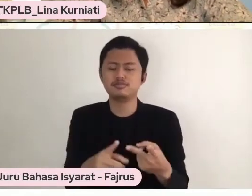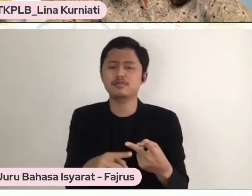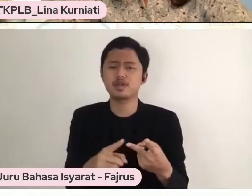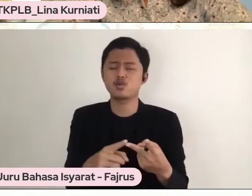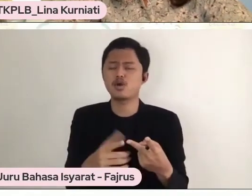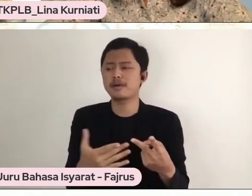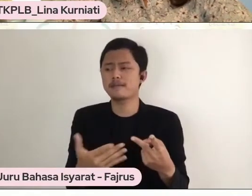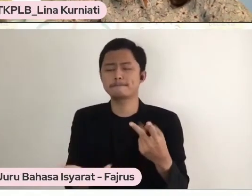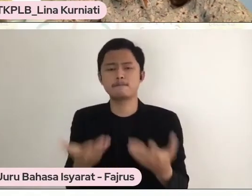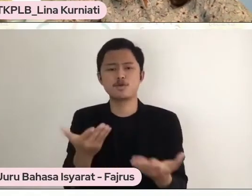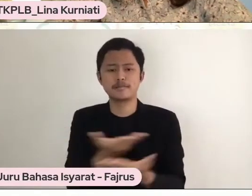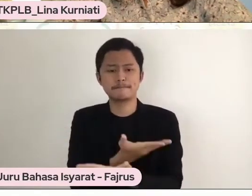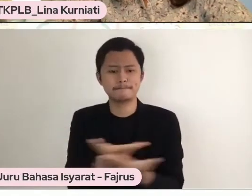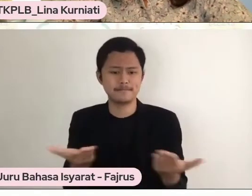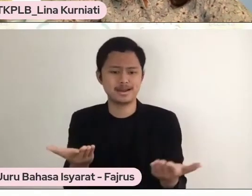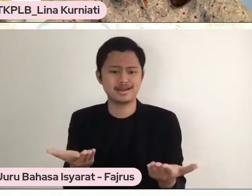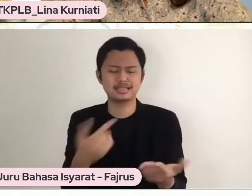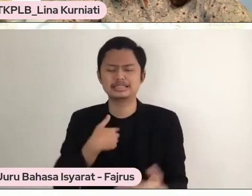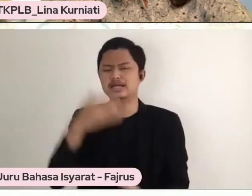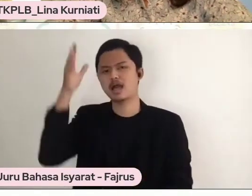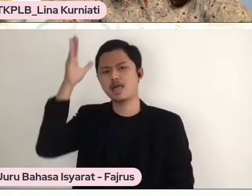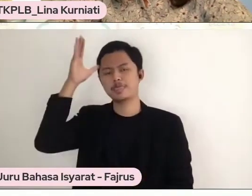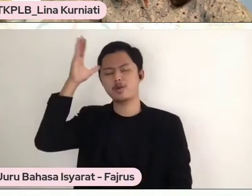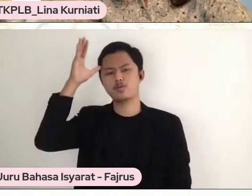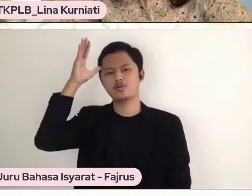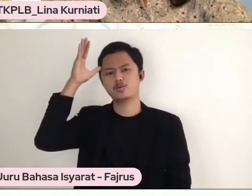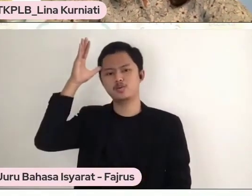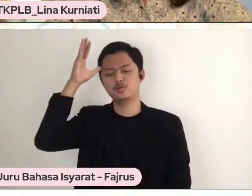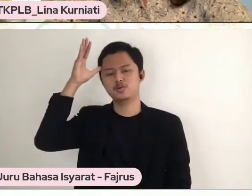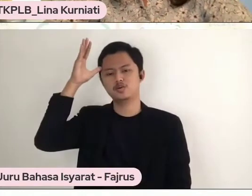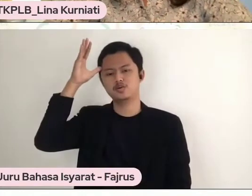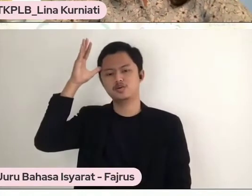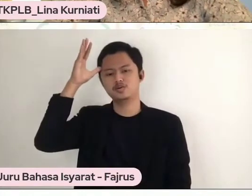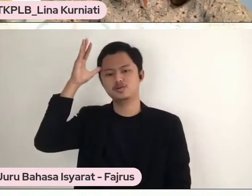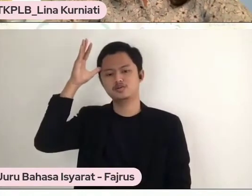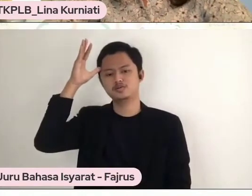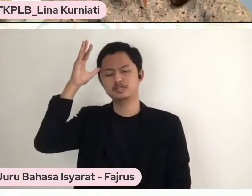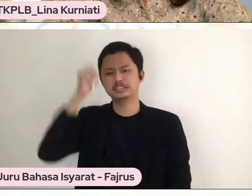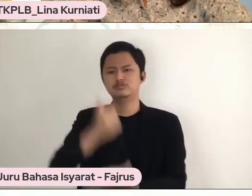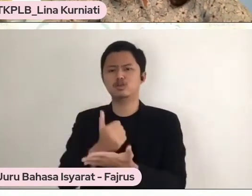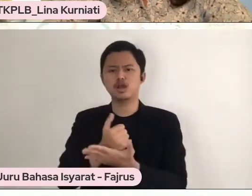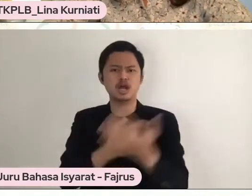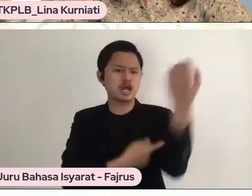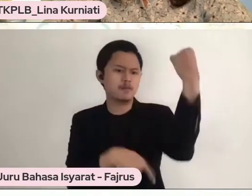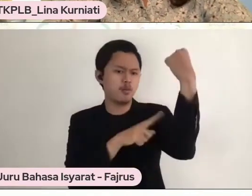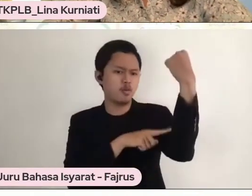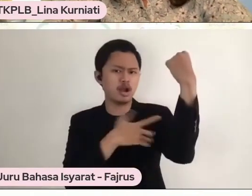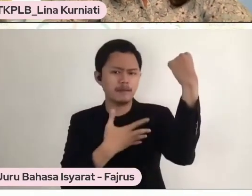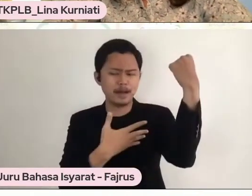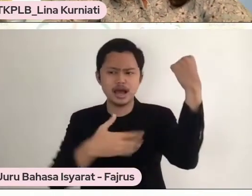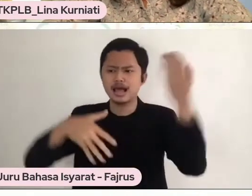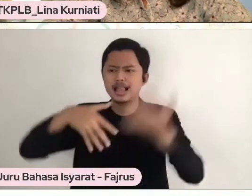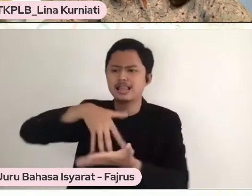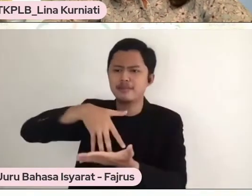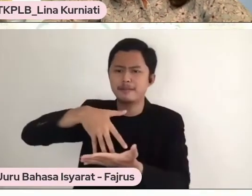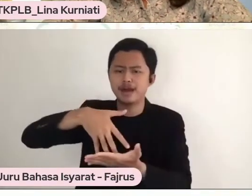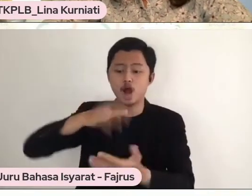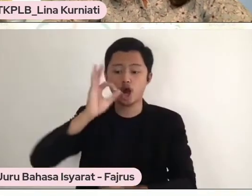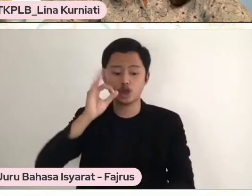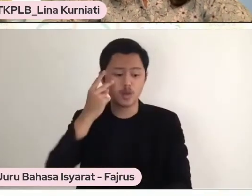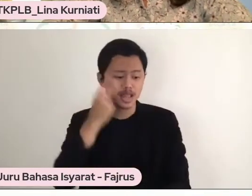They don't know exactly the strong and the weakness of their child. So